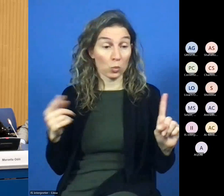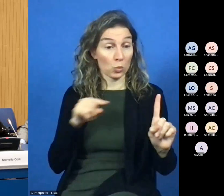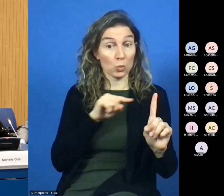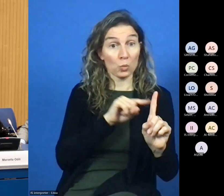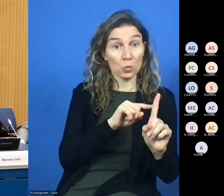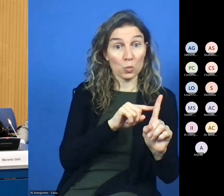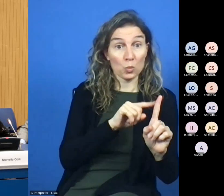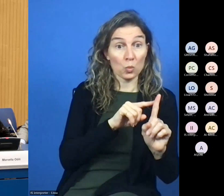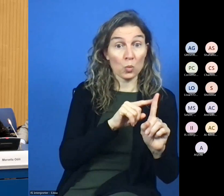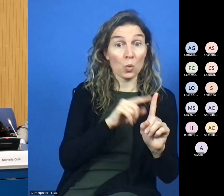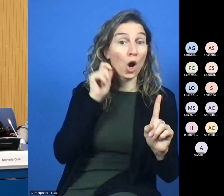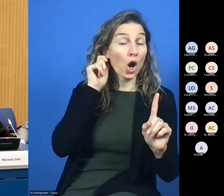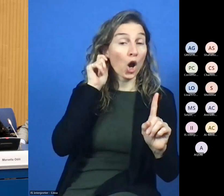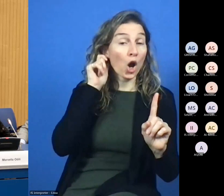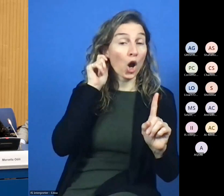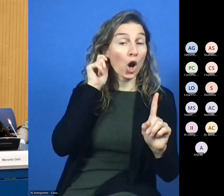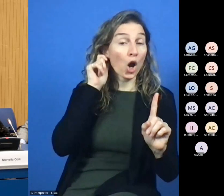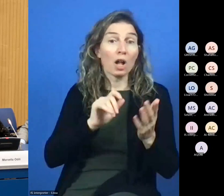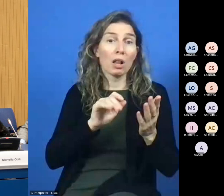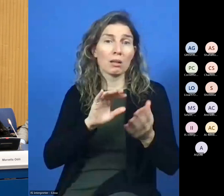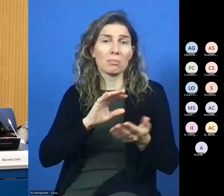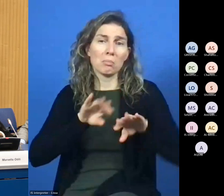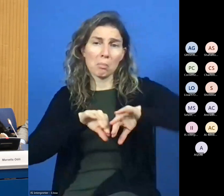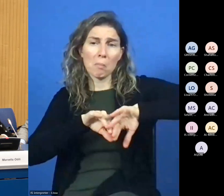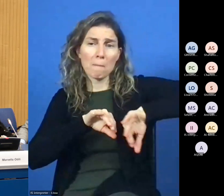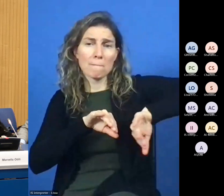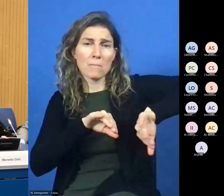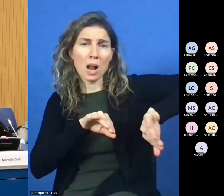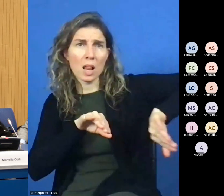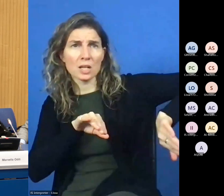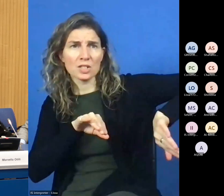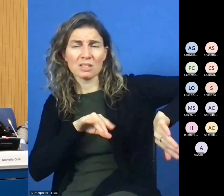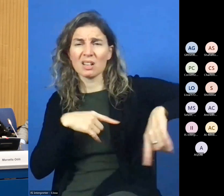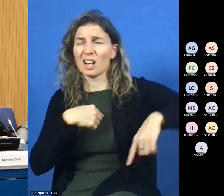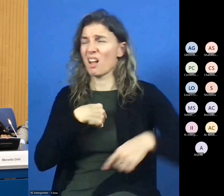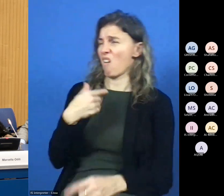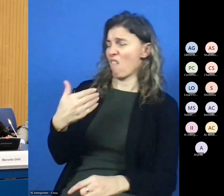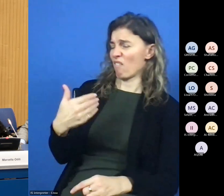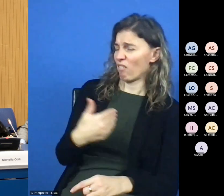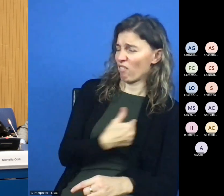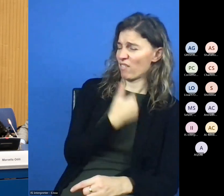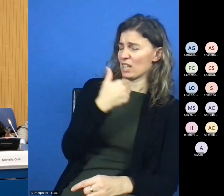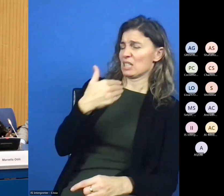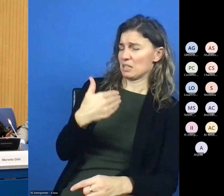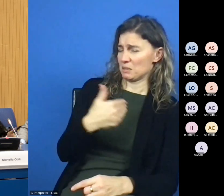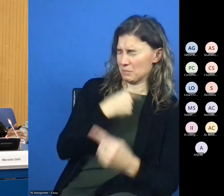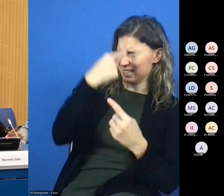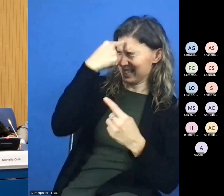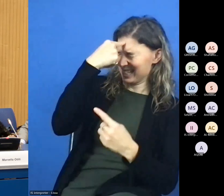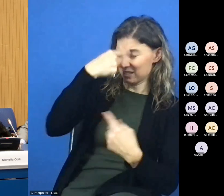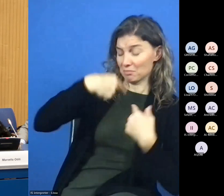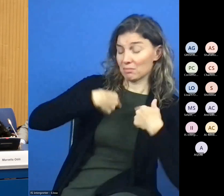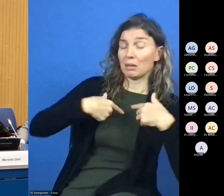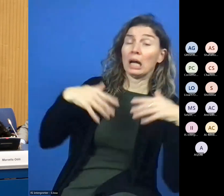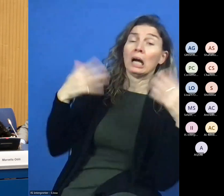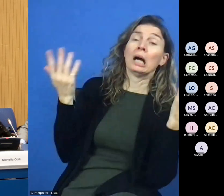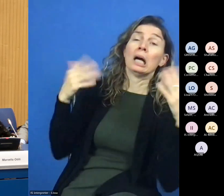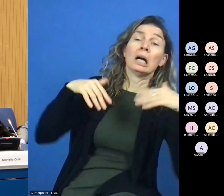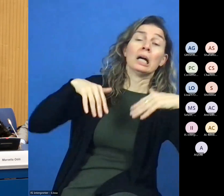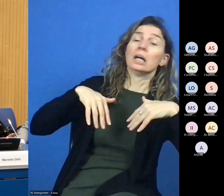independence, change their mindset from a mindset of victims to a mindset of leaders, and help them lead productive